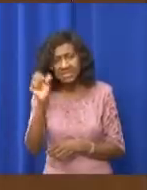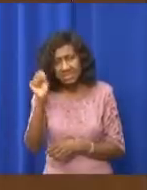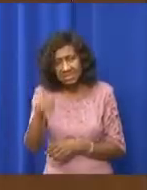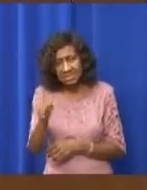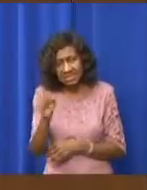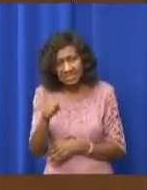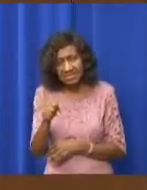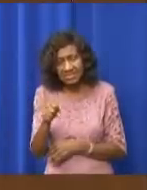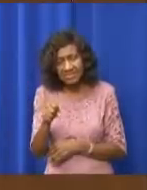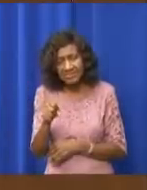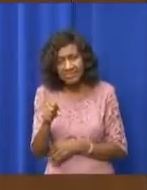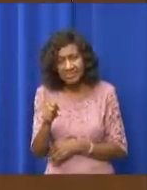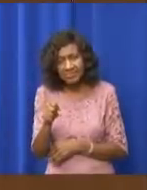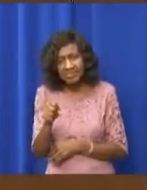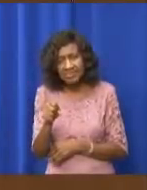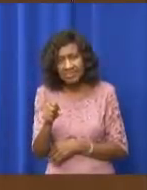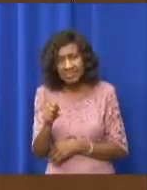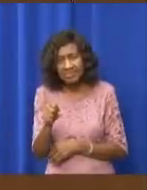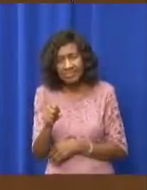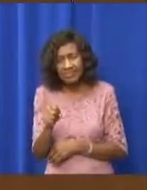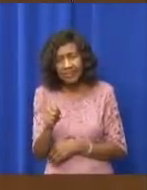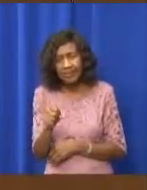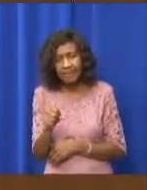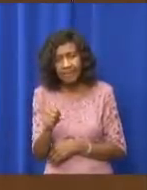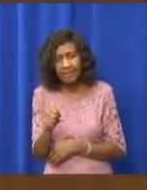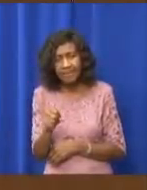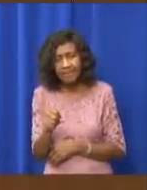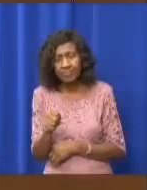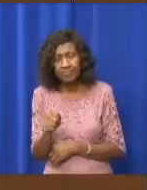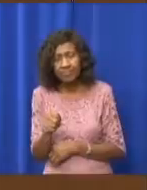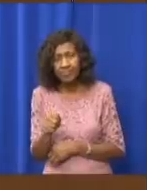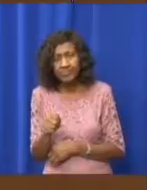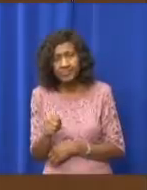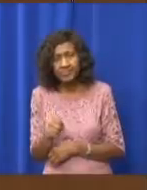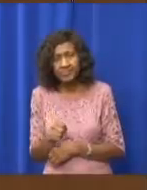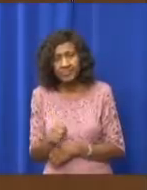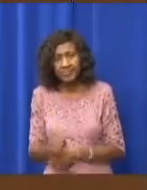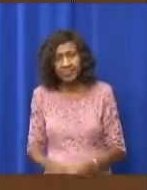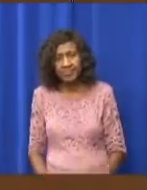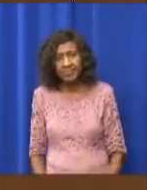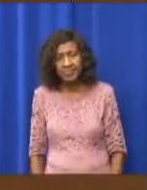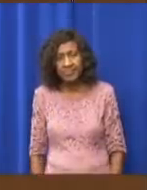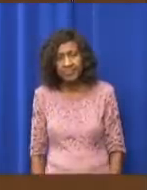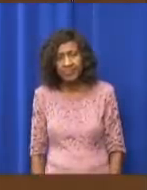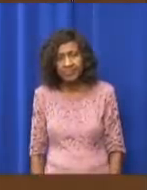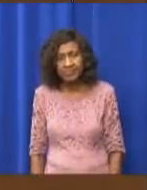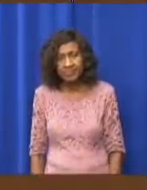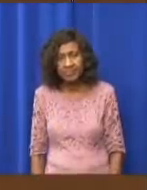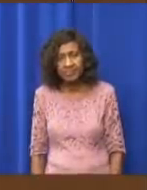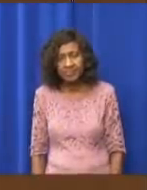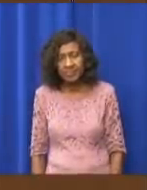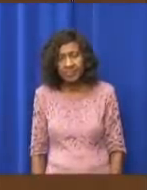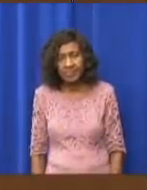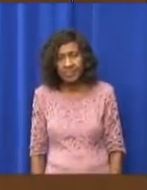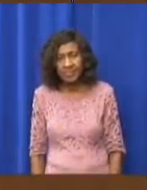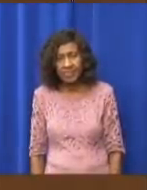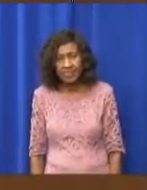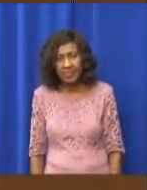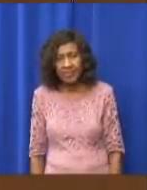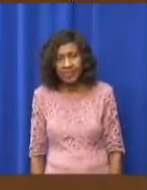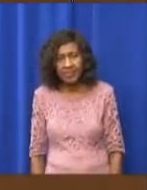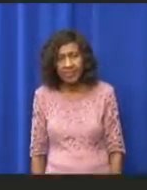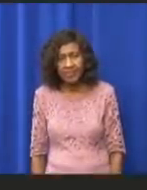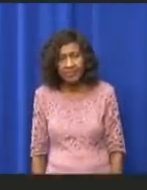of shore. I don't think we could exclude that. It doesn't specifically say it in the regulations, but it would be included as part of exercising.